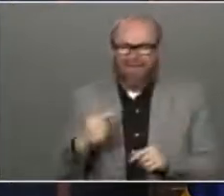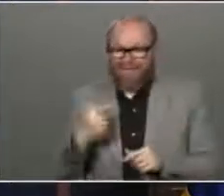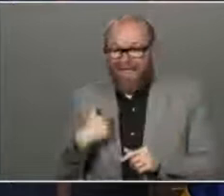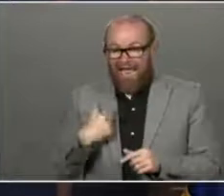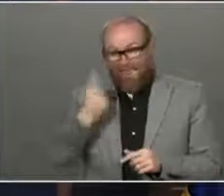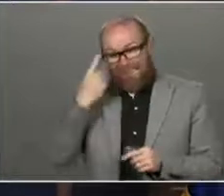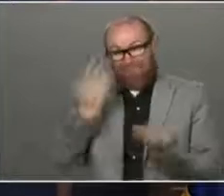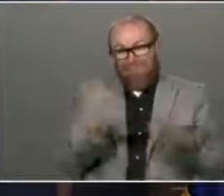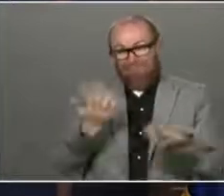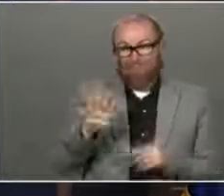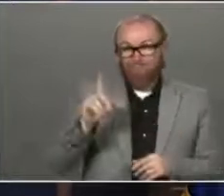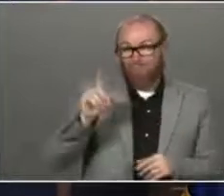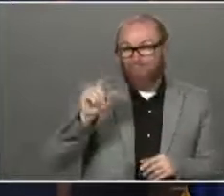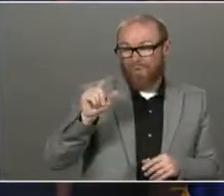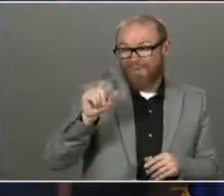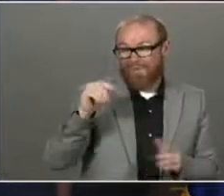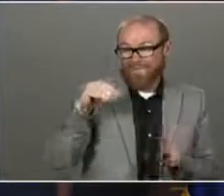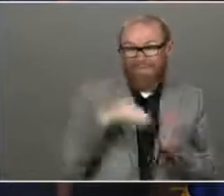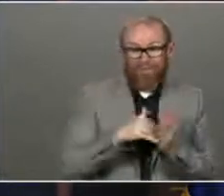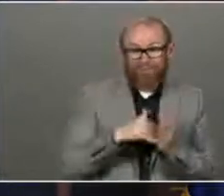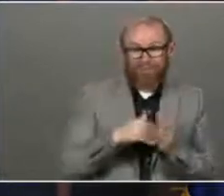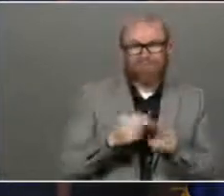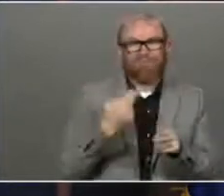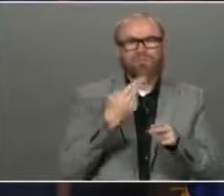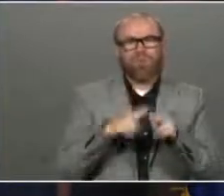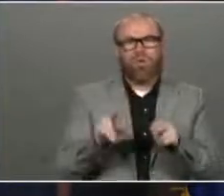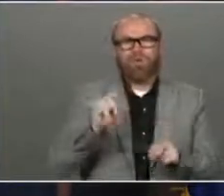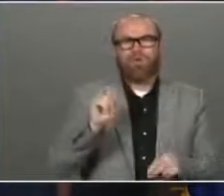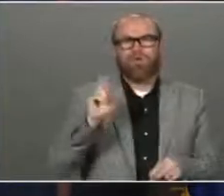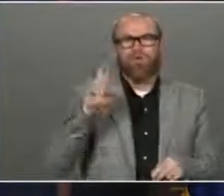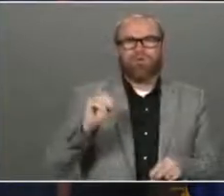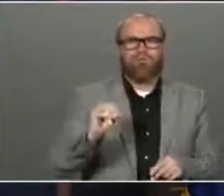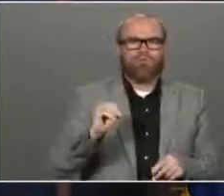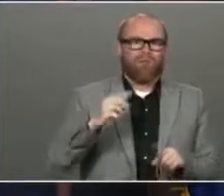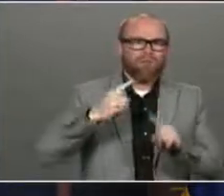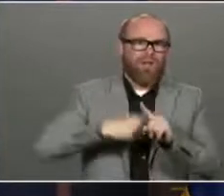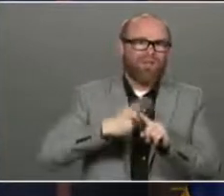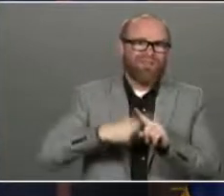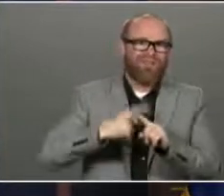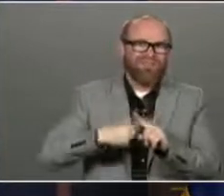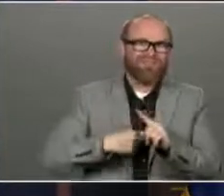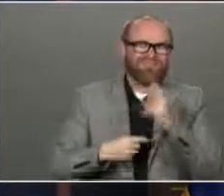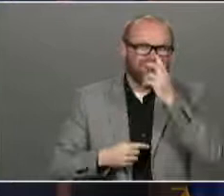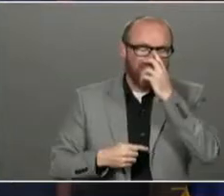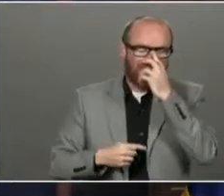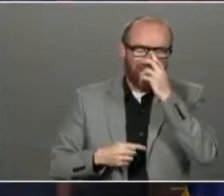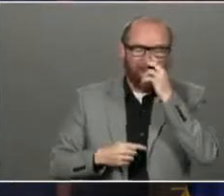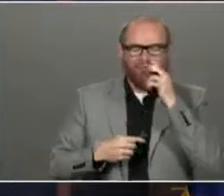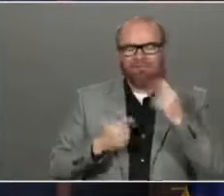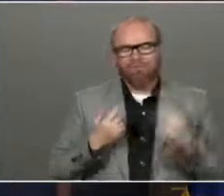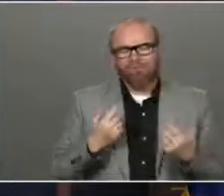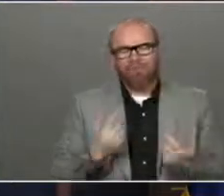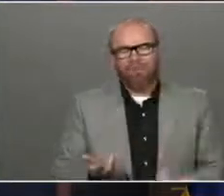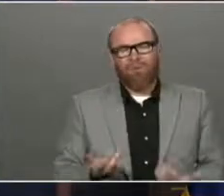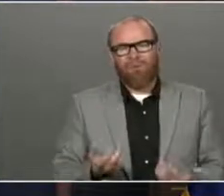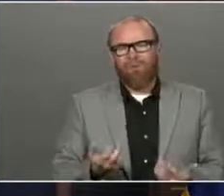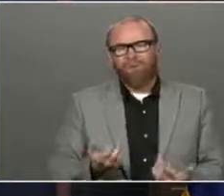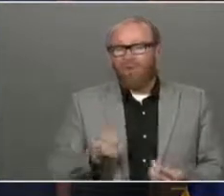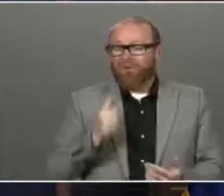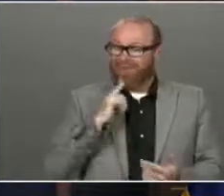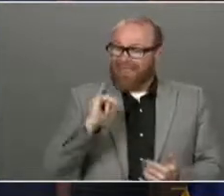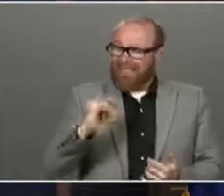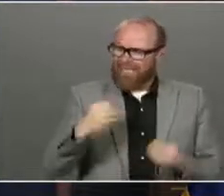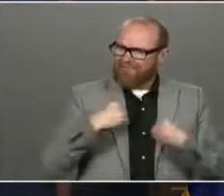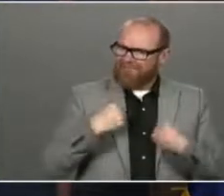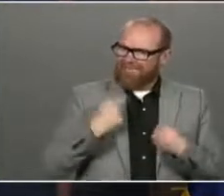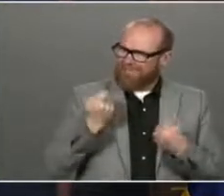20,000 maybe plus, something like that, short-term rentals, and so And so it's certainly given me